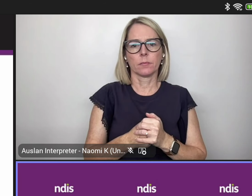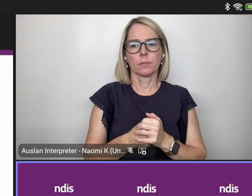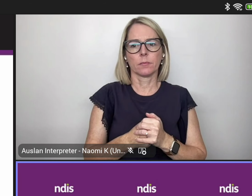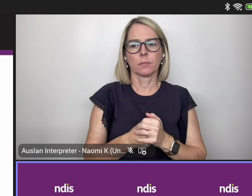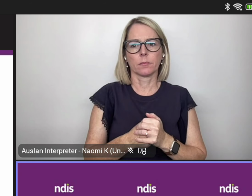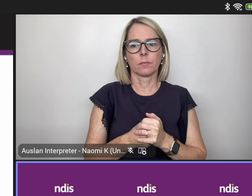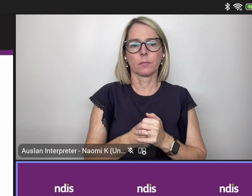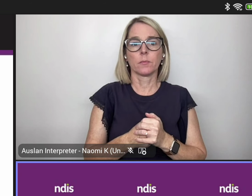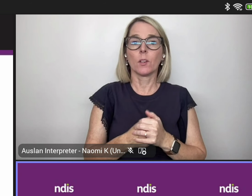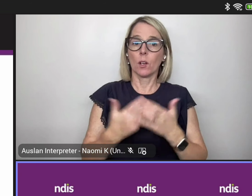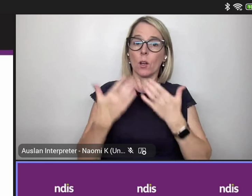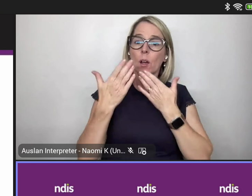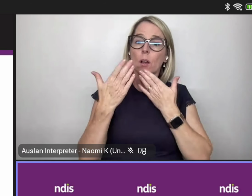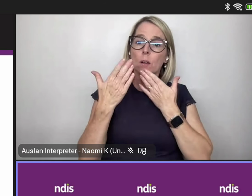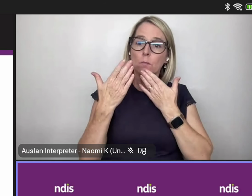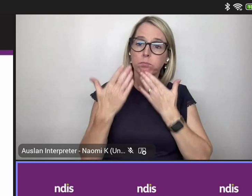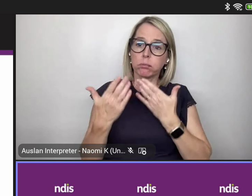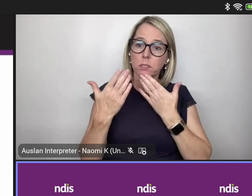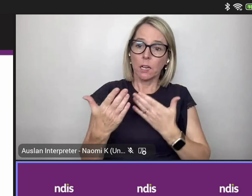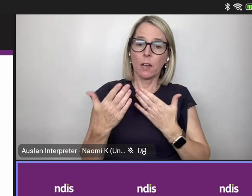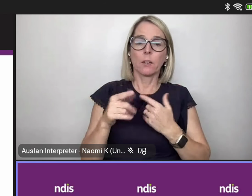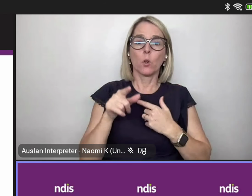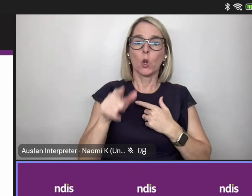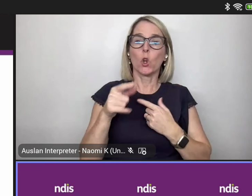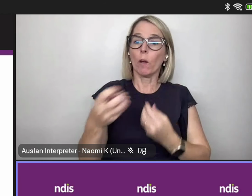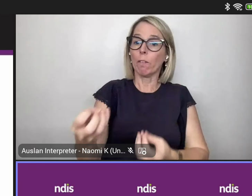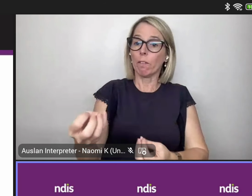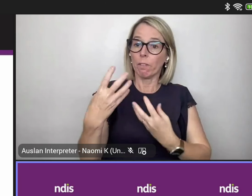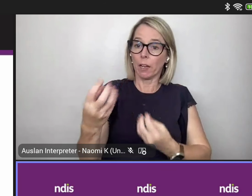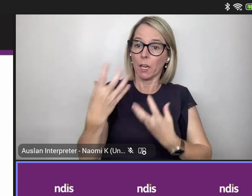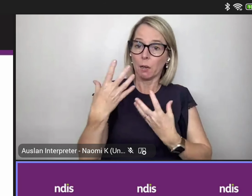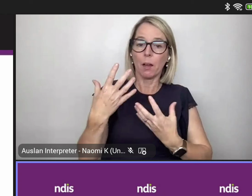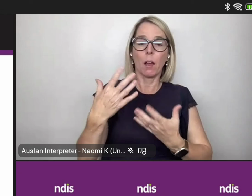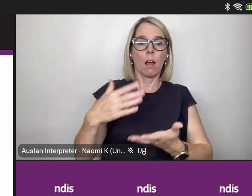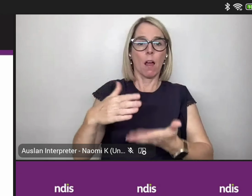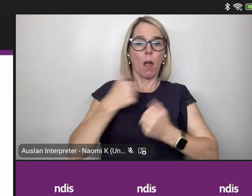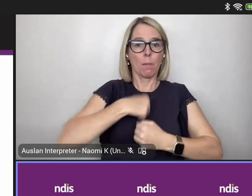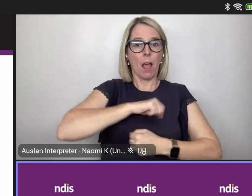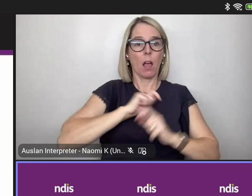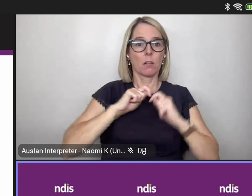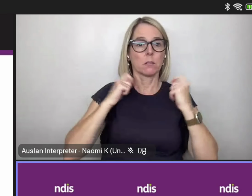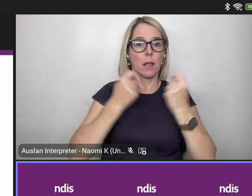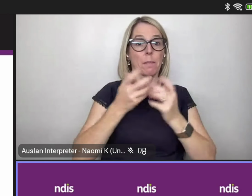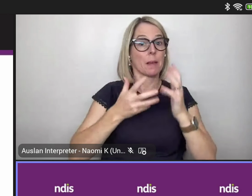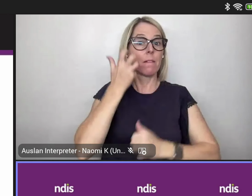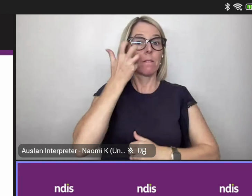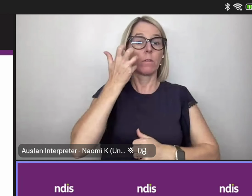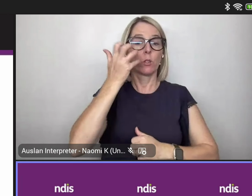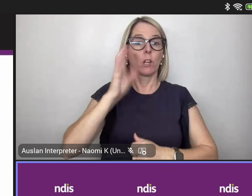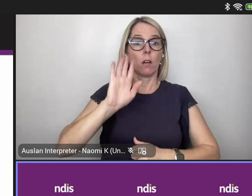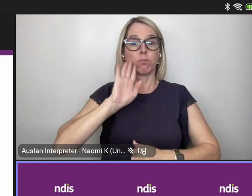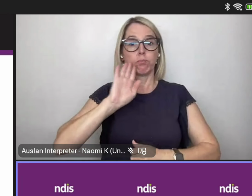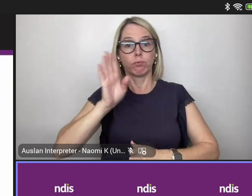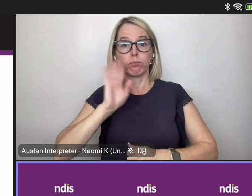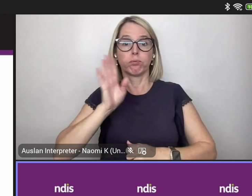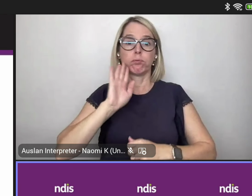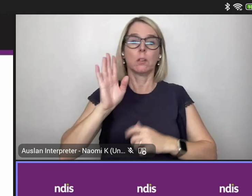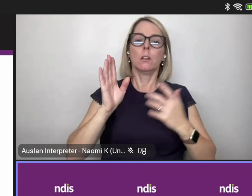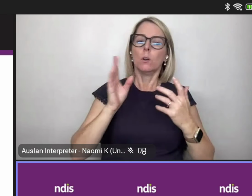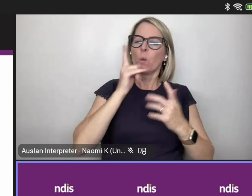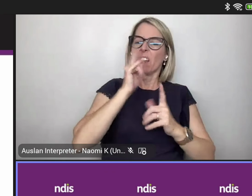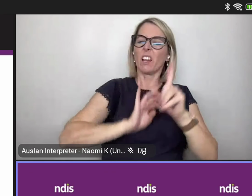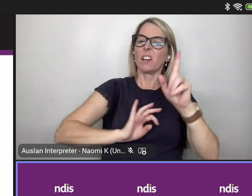Just appreciate your feedback is very helpful to our team to improve future events. Thank you for taking the time to